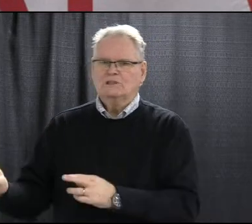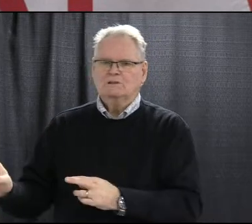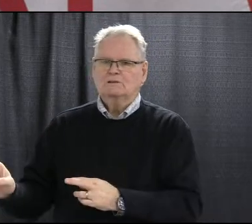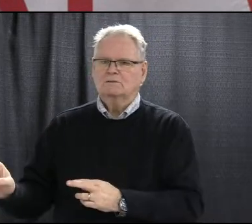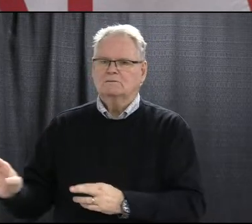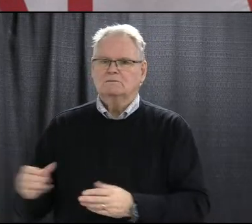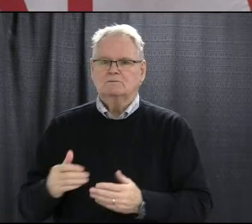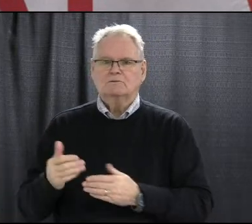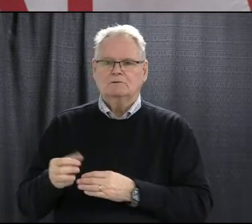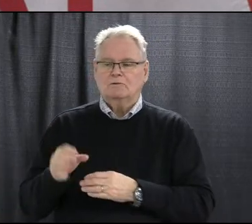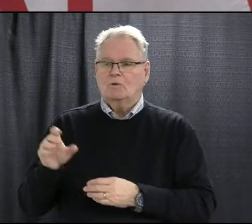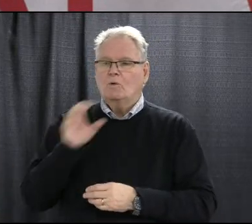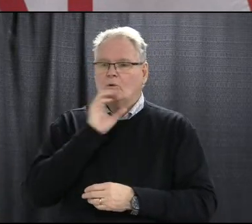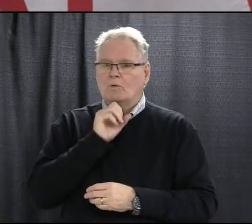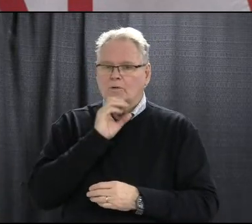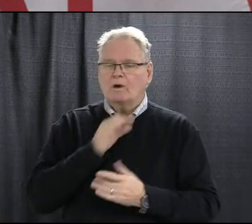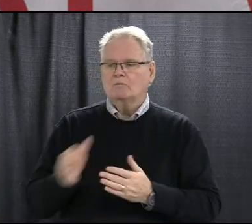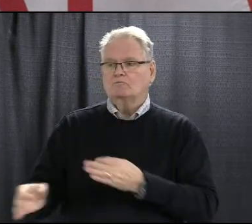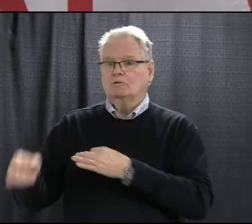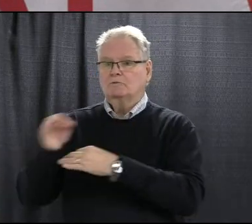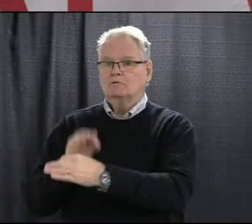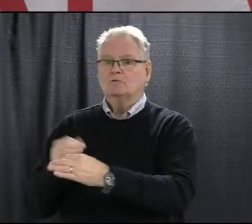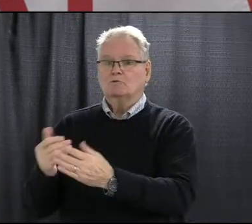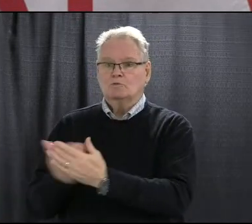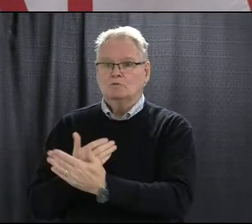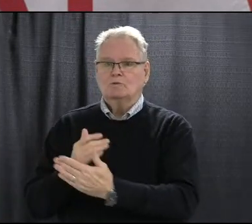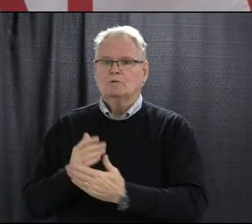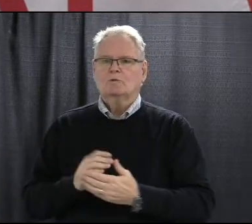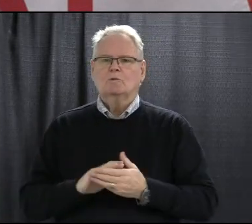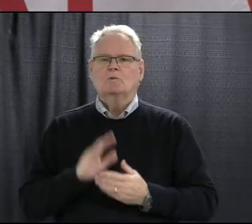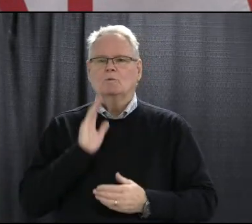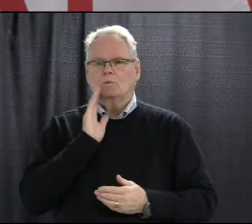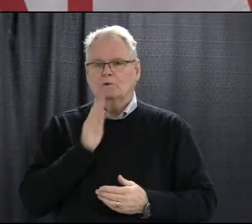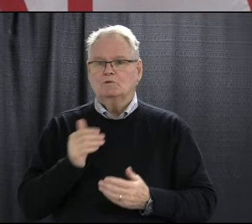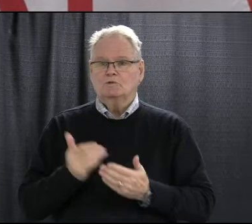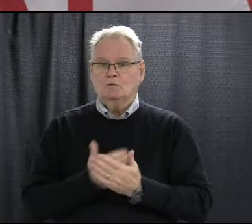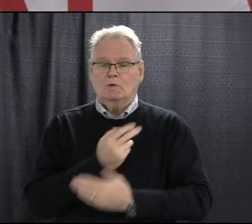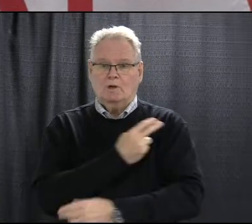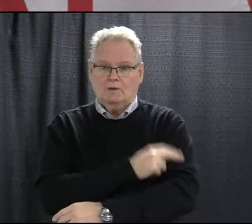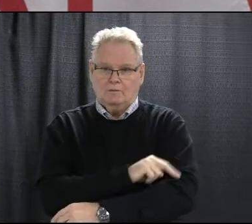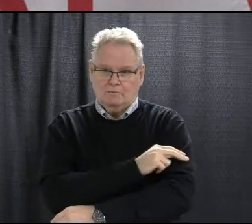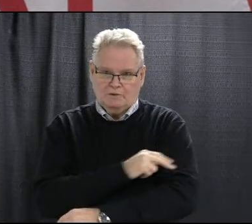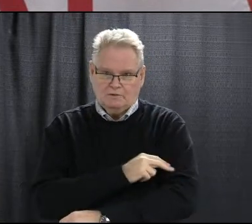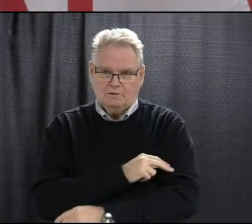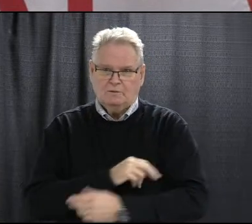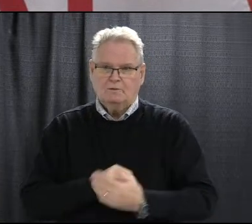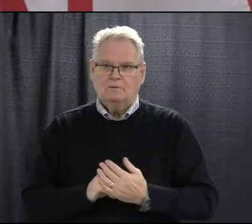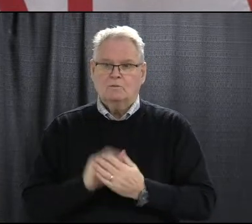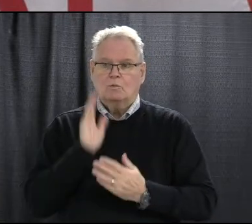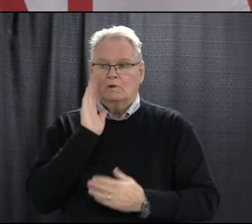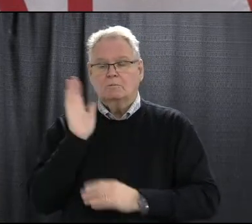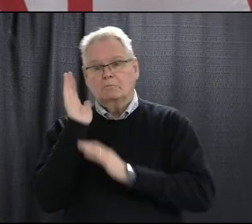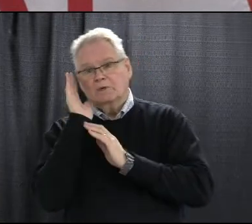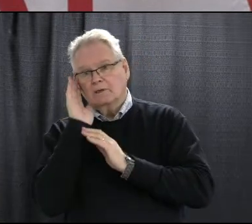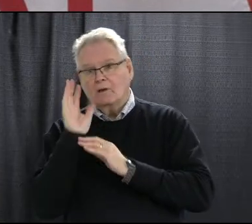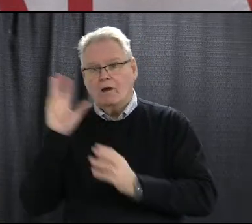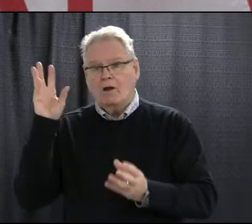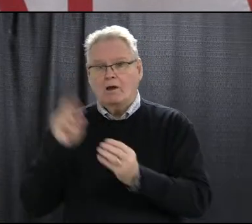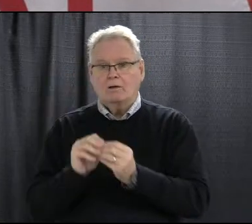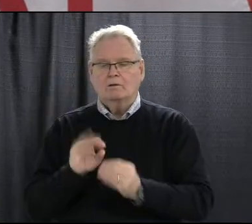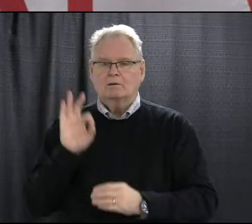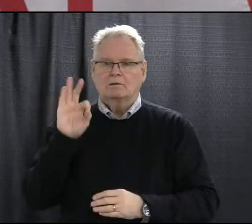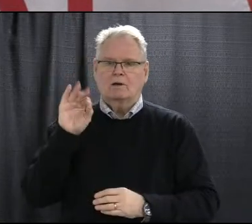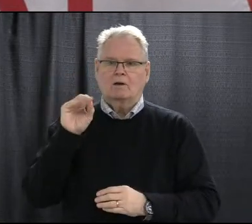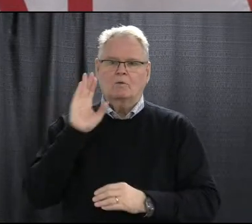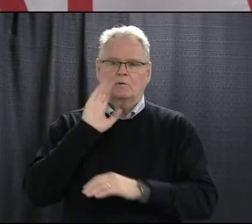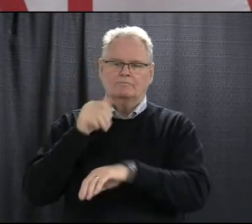Hospital. More than 90 beds will be included as part of the new hospital for acute